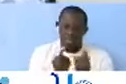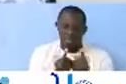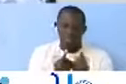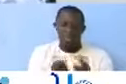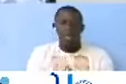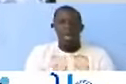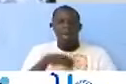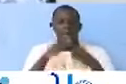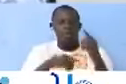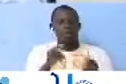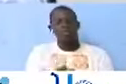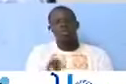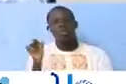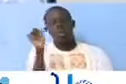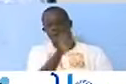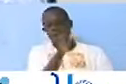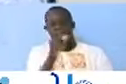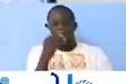And those behind,